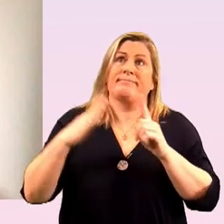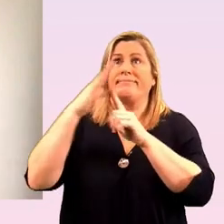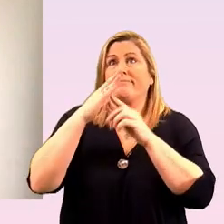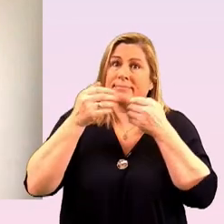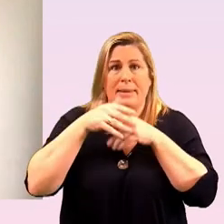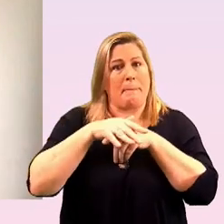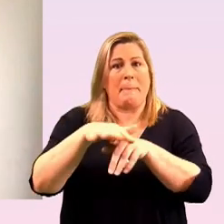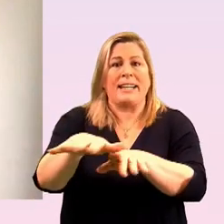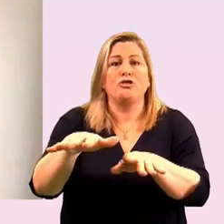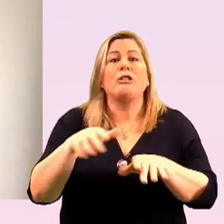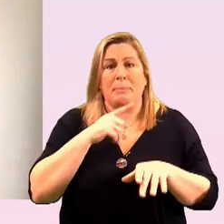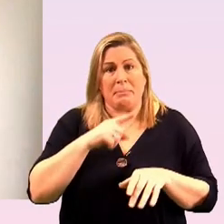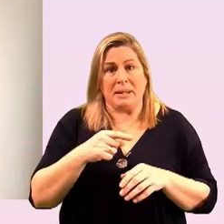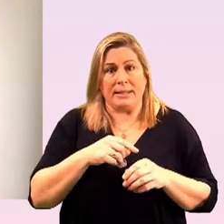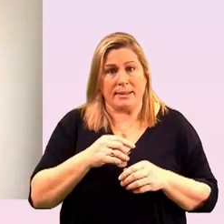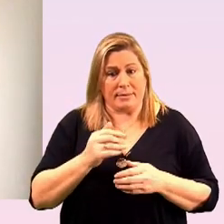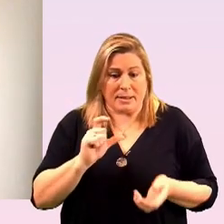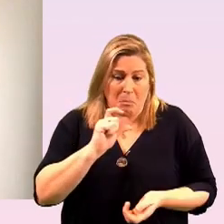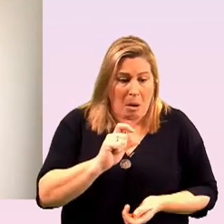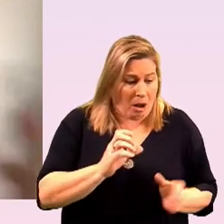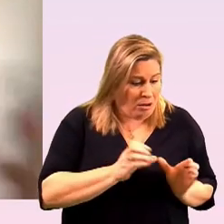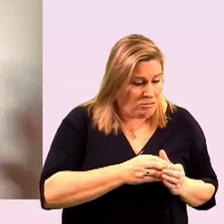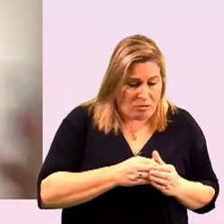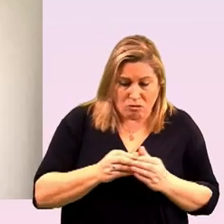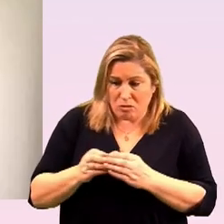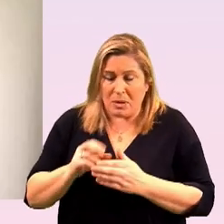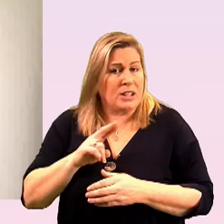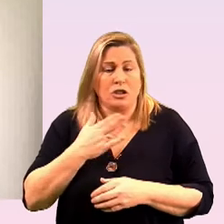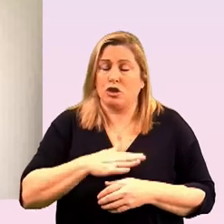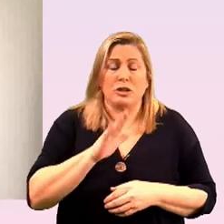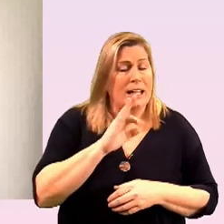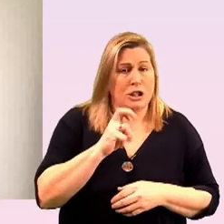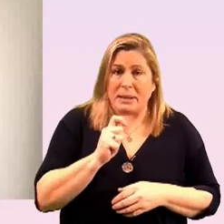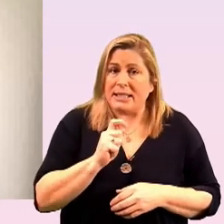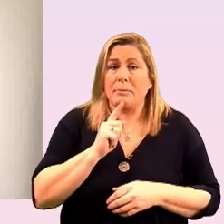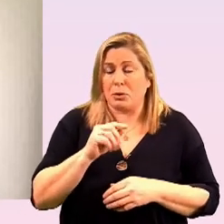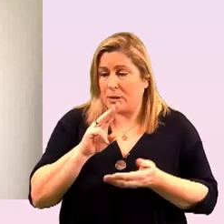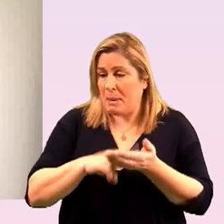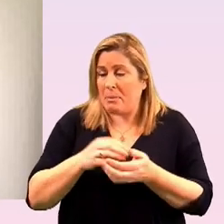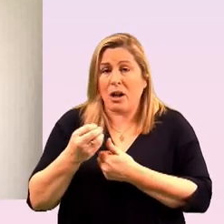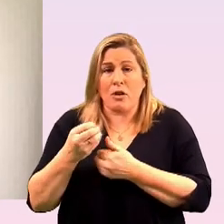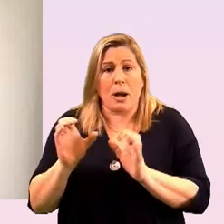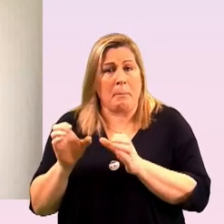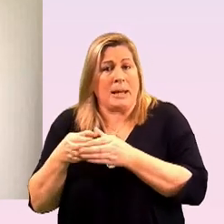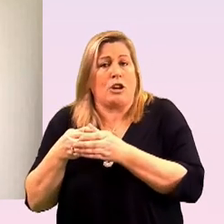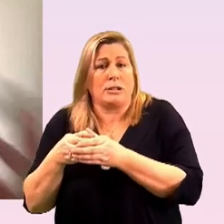It's been a people representative of us, not just LGBT, but members of other minority groups